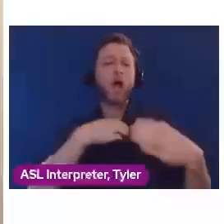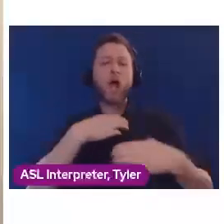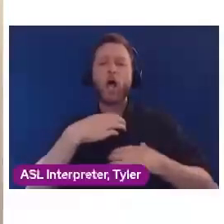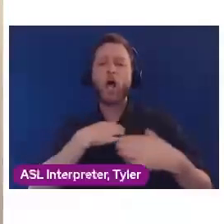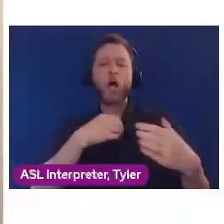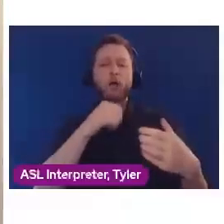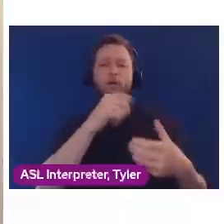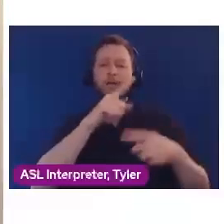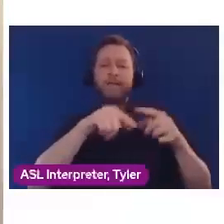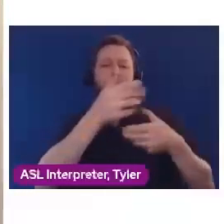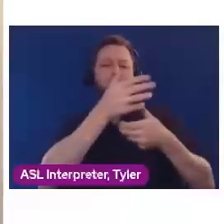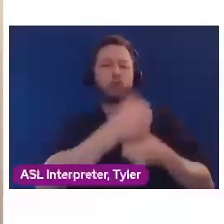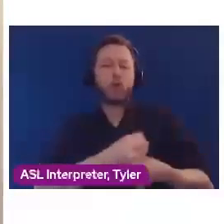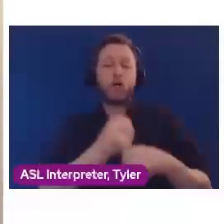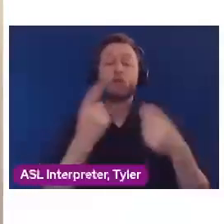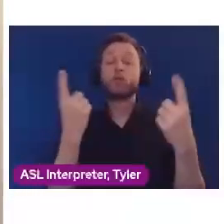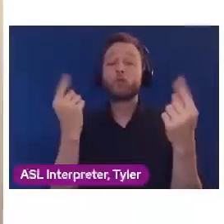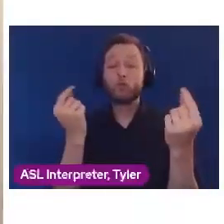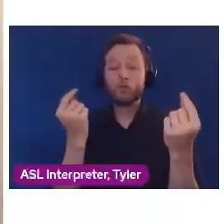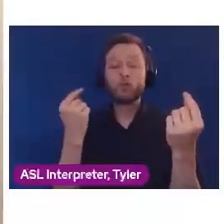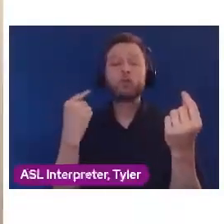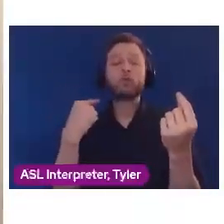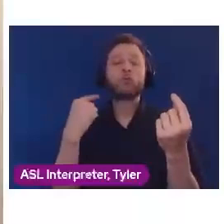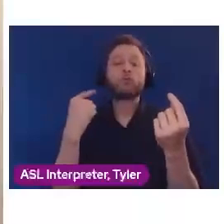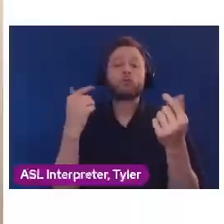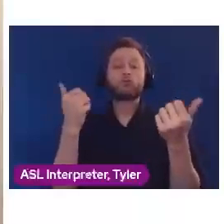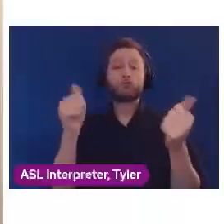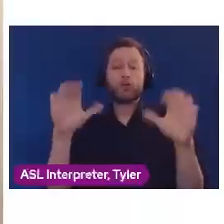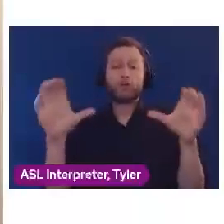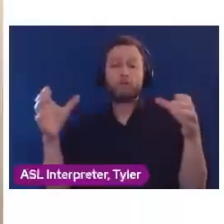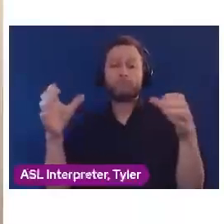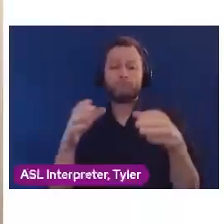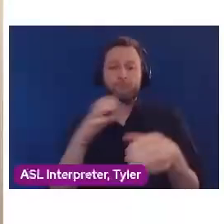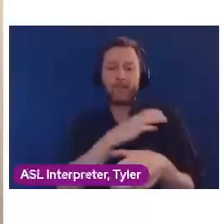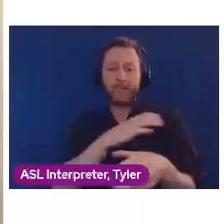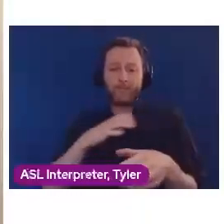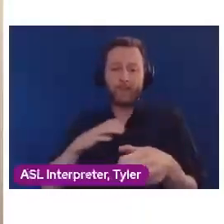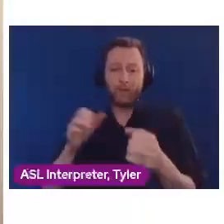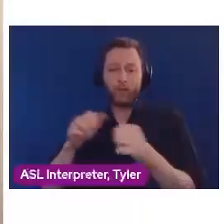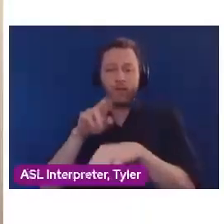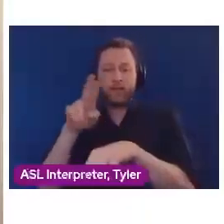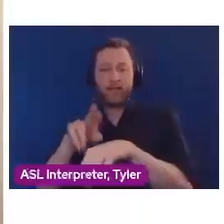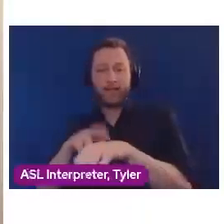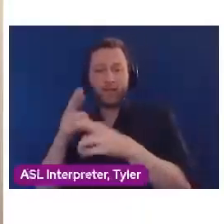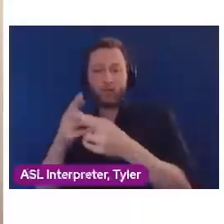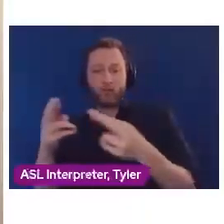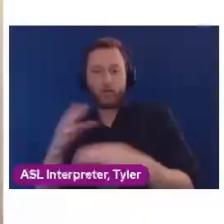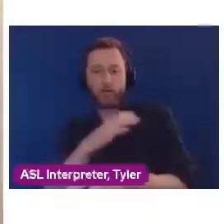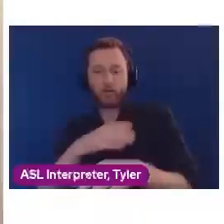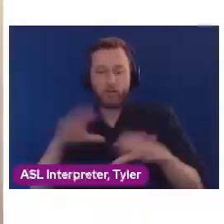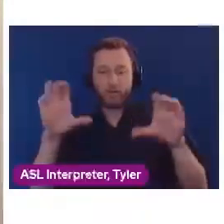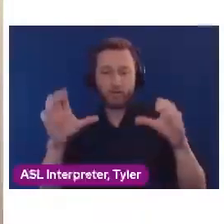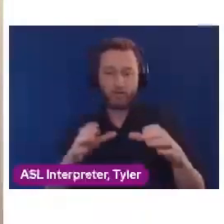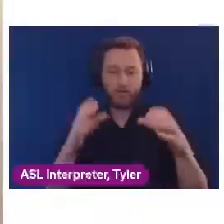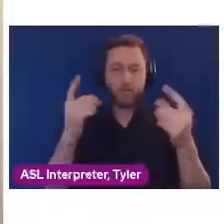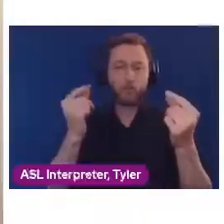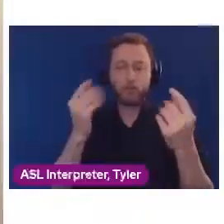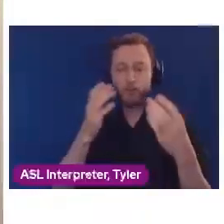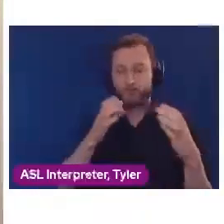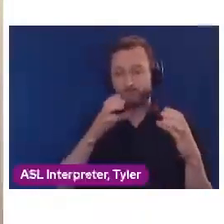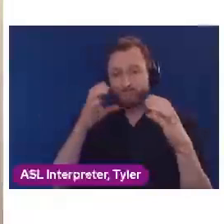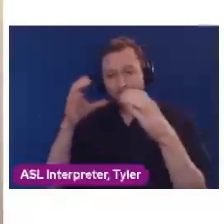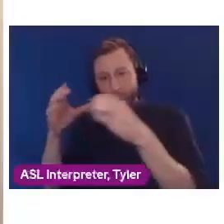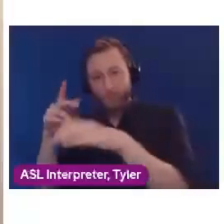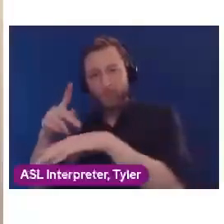of the Natural Resources Committee to try to meet and work with people in Puerto Rico on the island on this